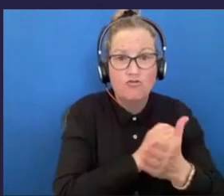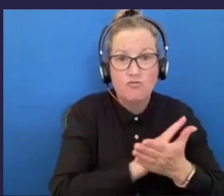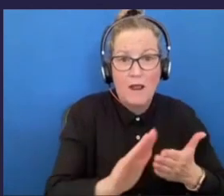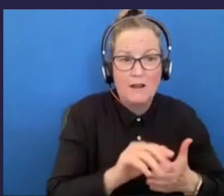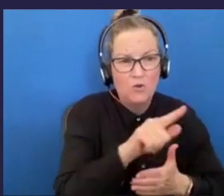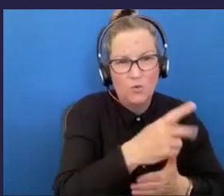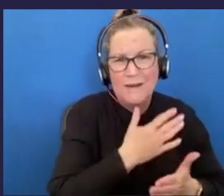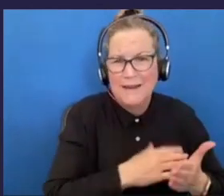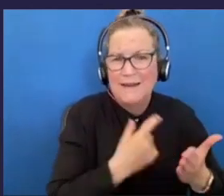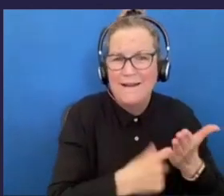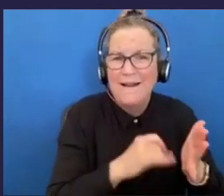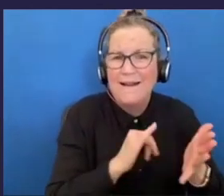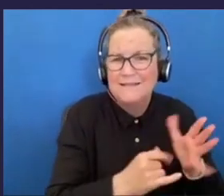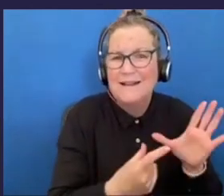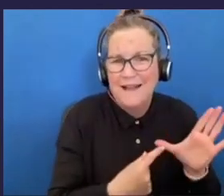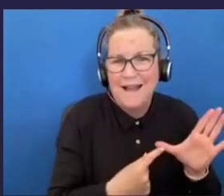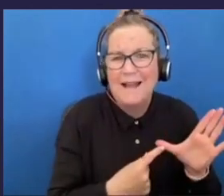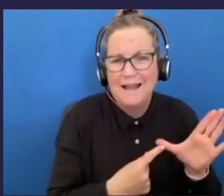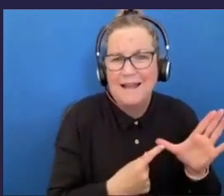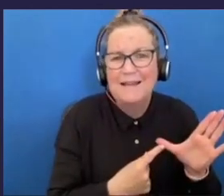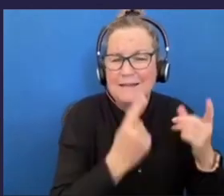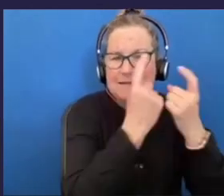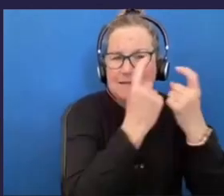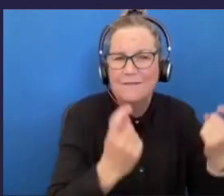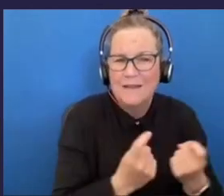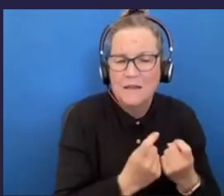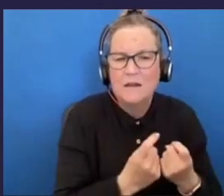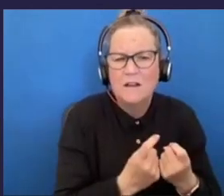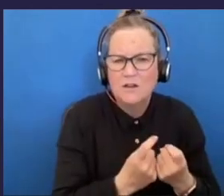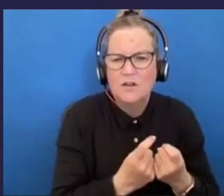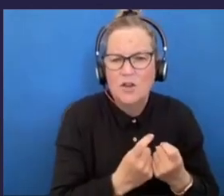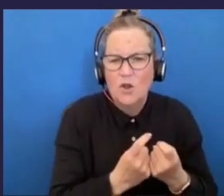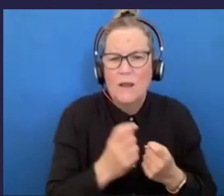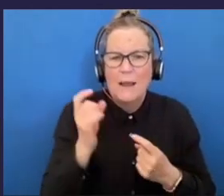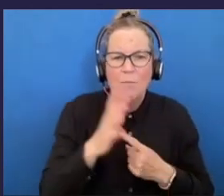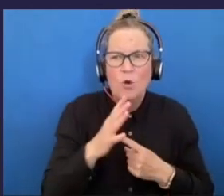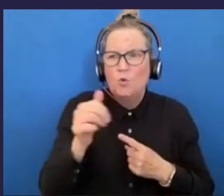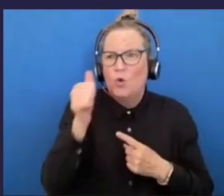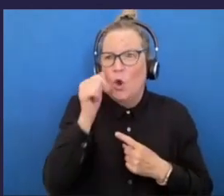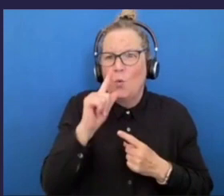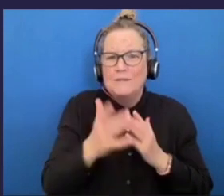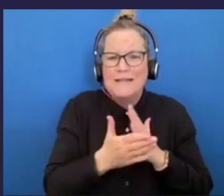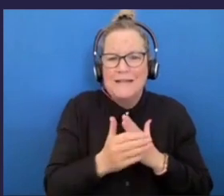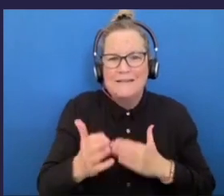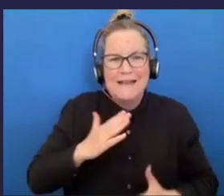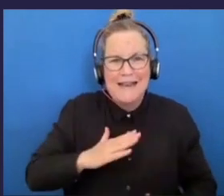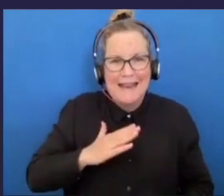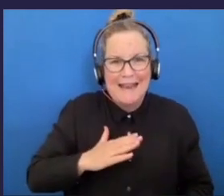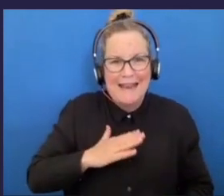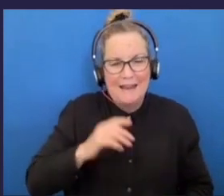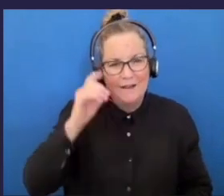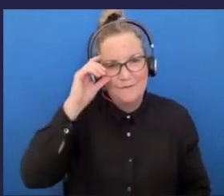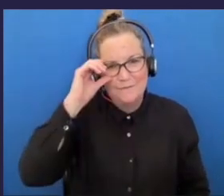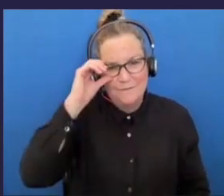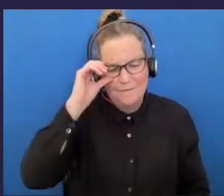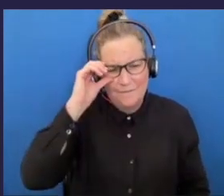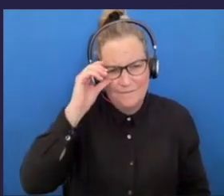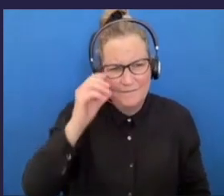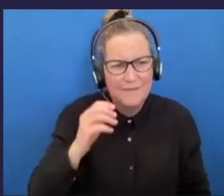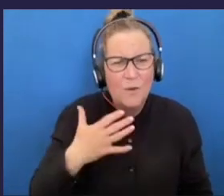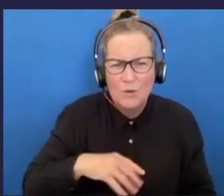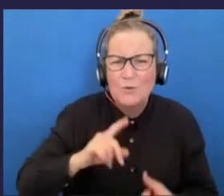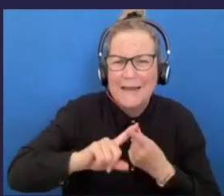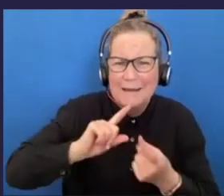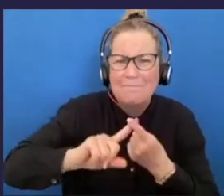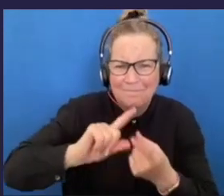RSA certificate. Same kind of thing. So we need to understand what skills are expected in a workplace. And once we've got someone a role, we want to keep going and